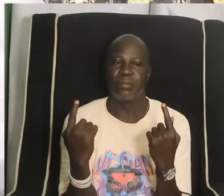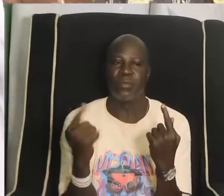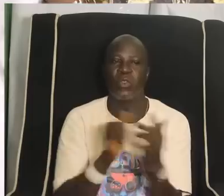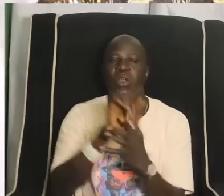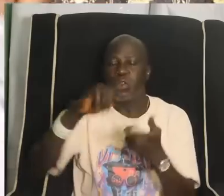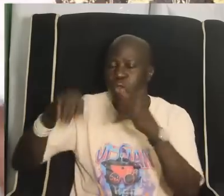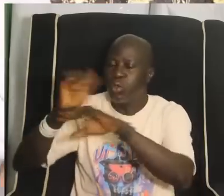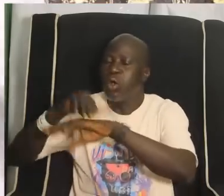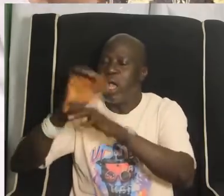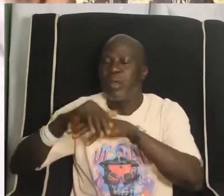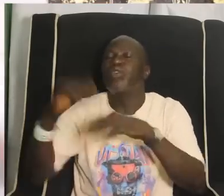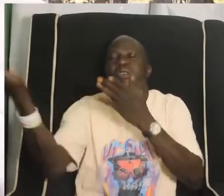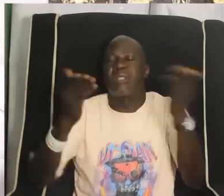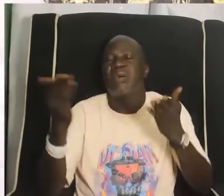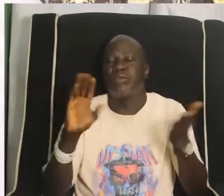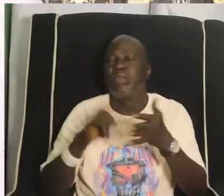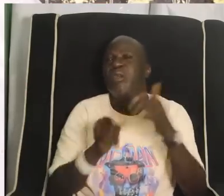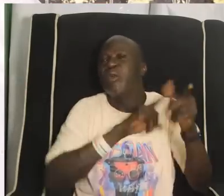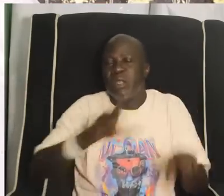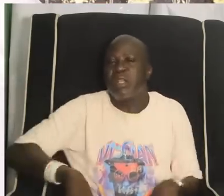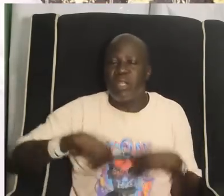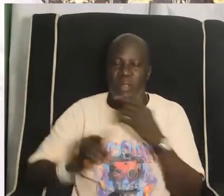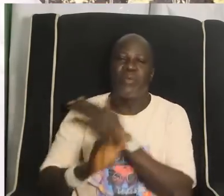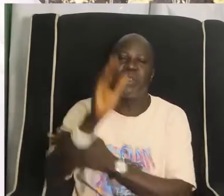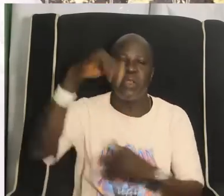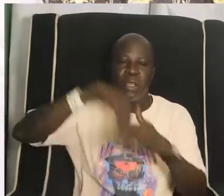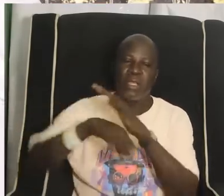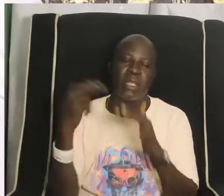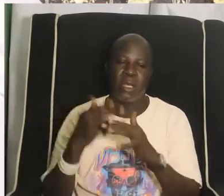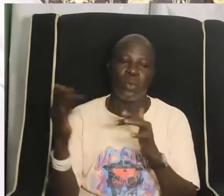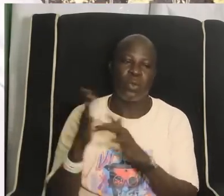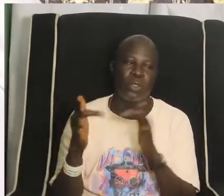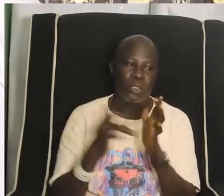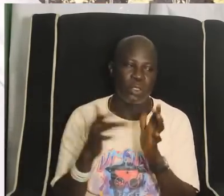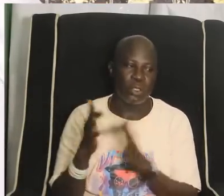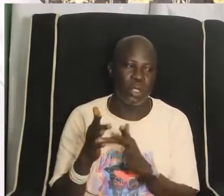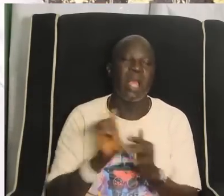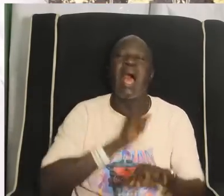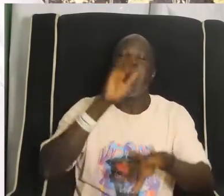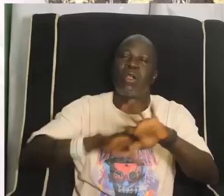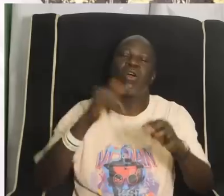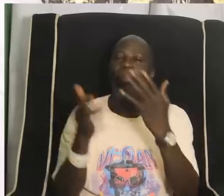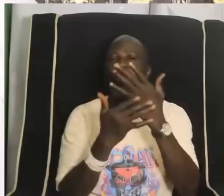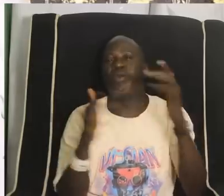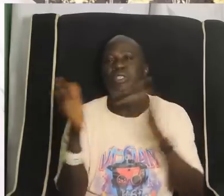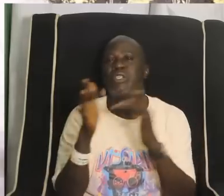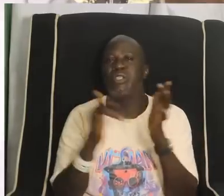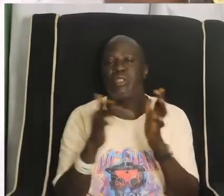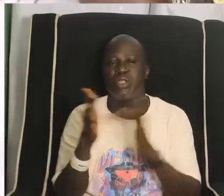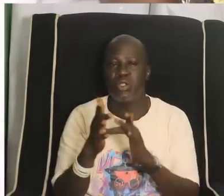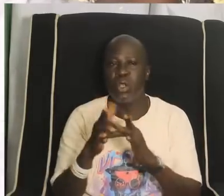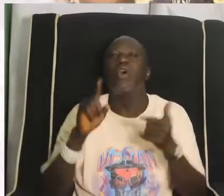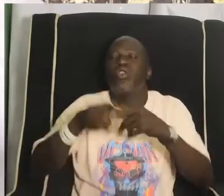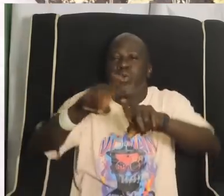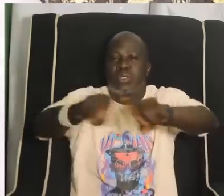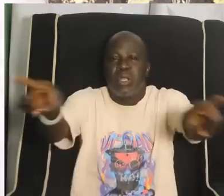question. Bob, I let I get see a long. I get a modalifa. In the name of Jesus. Bob, yeah, yes. I call the blood of Jesus. It's a